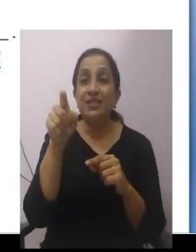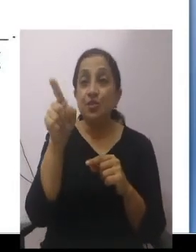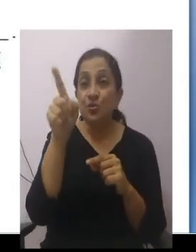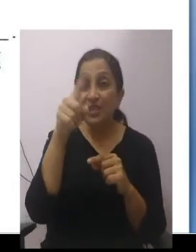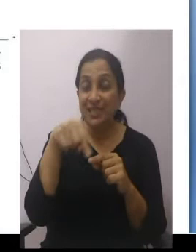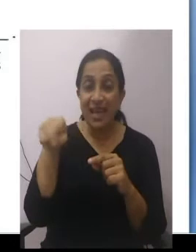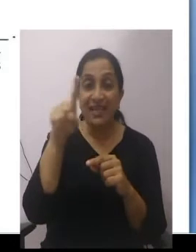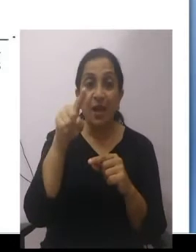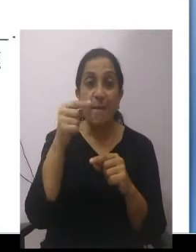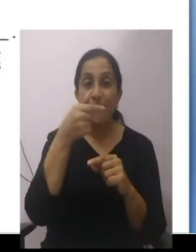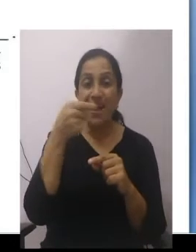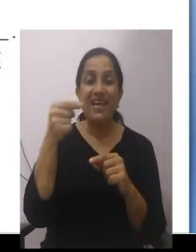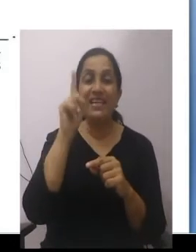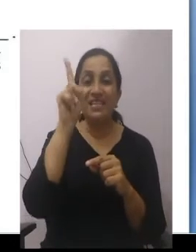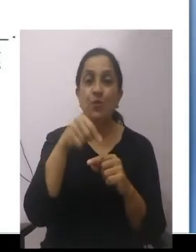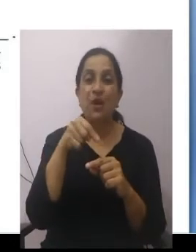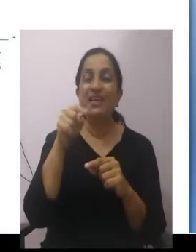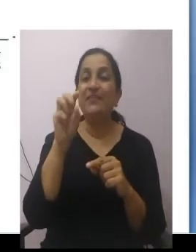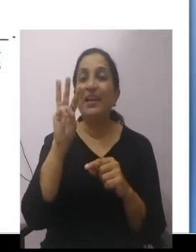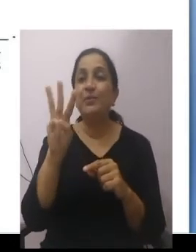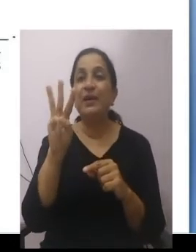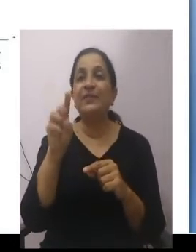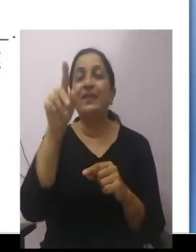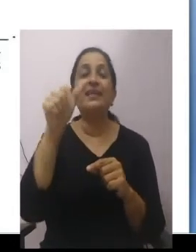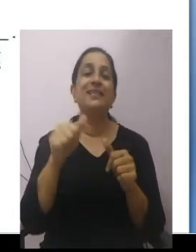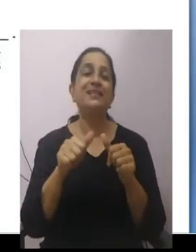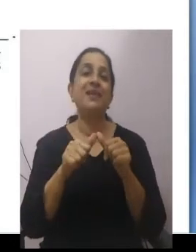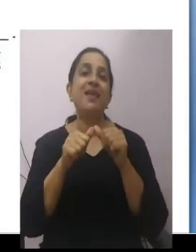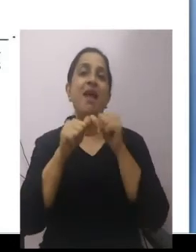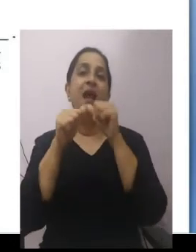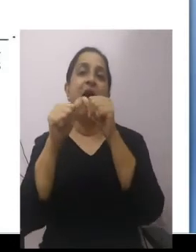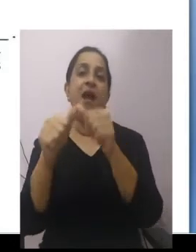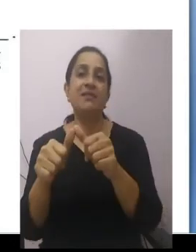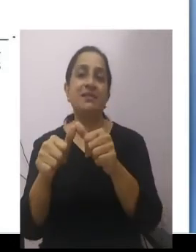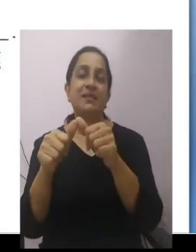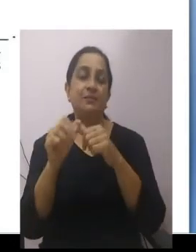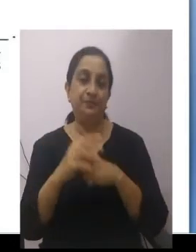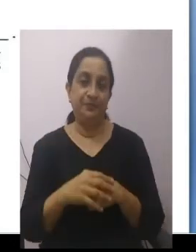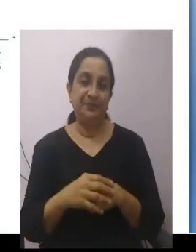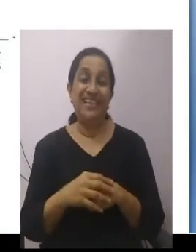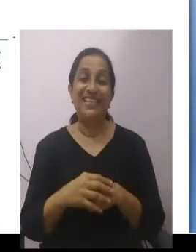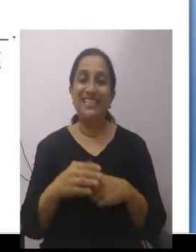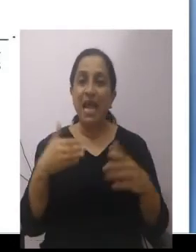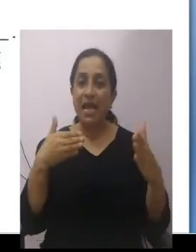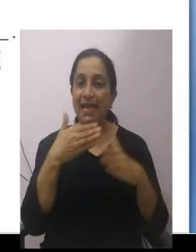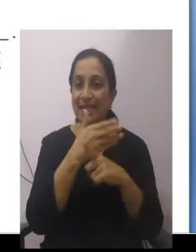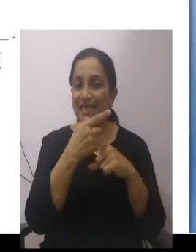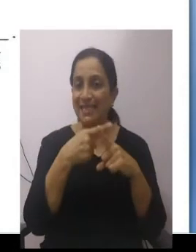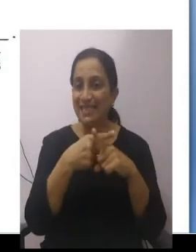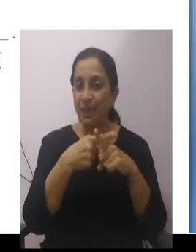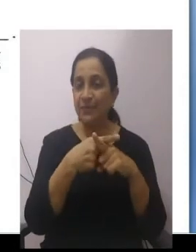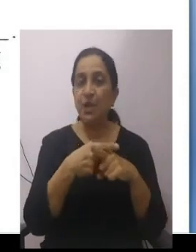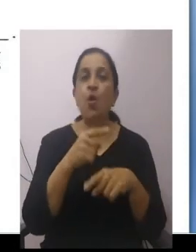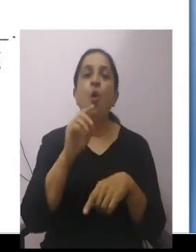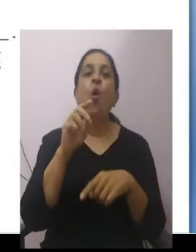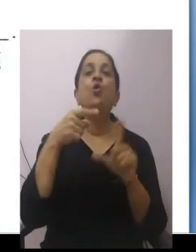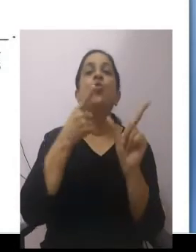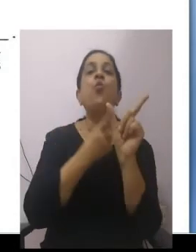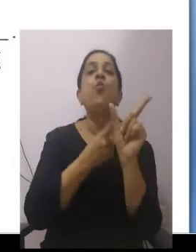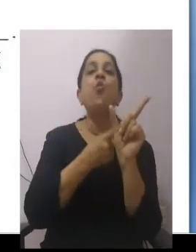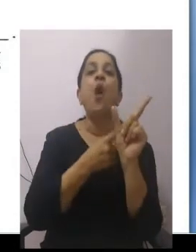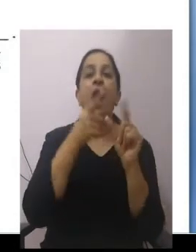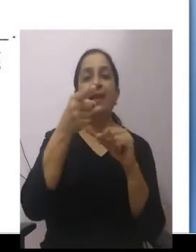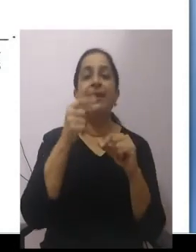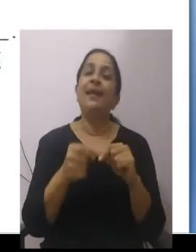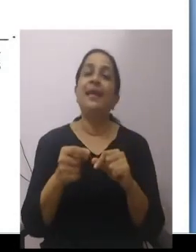intercept, okay, minus 1 by 3, so answer is minus 1 by 3. Okay, it is a y, it is